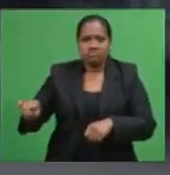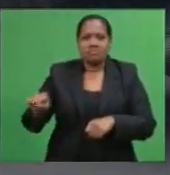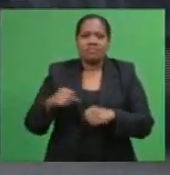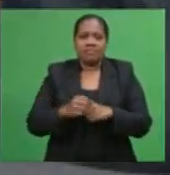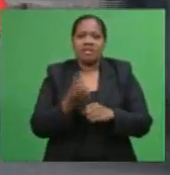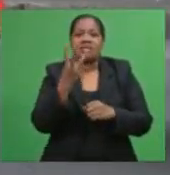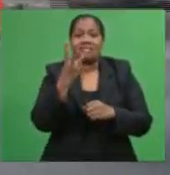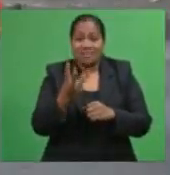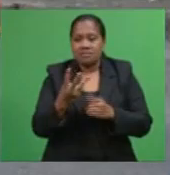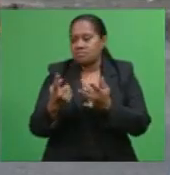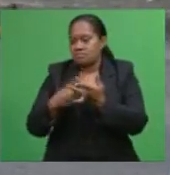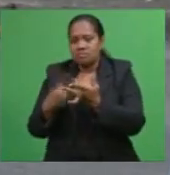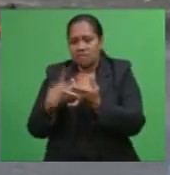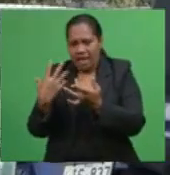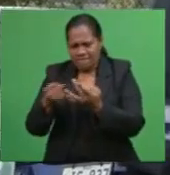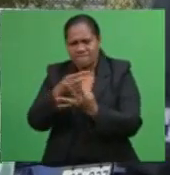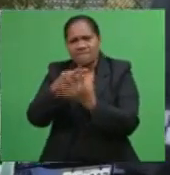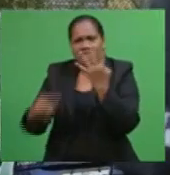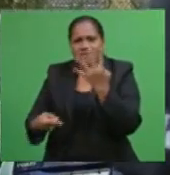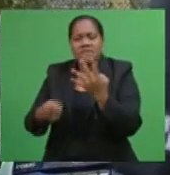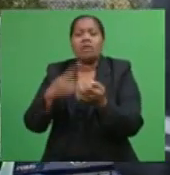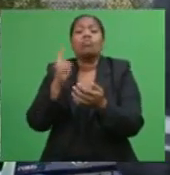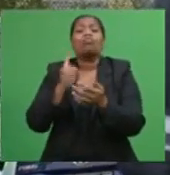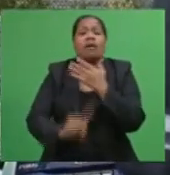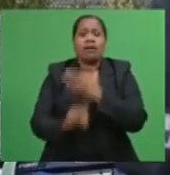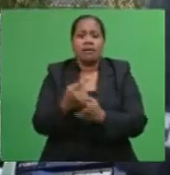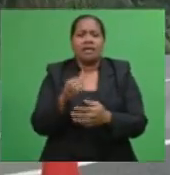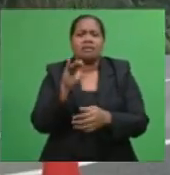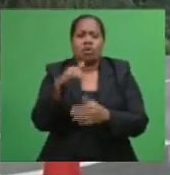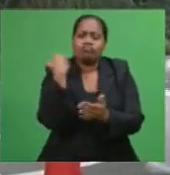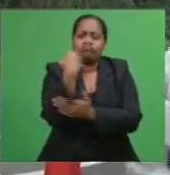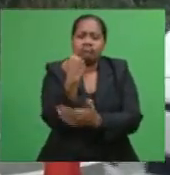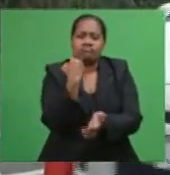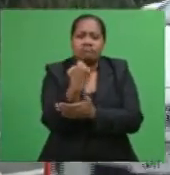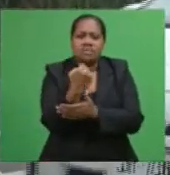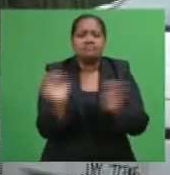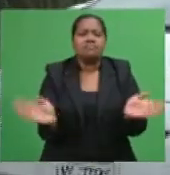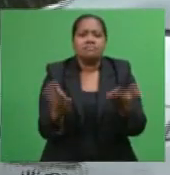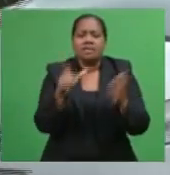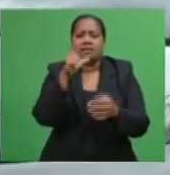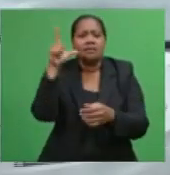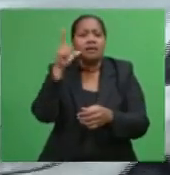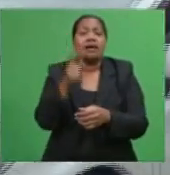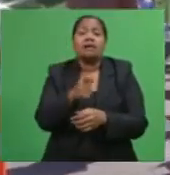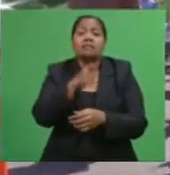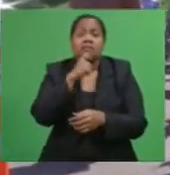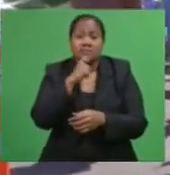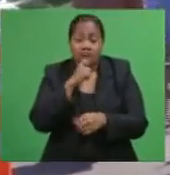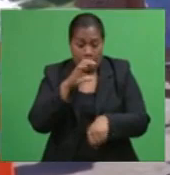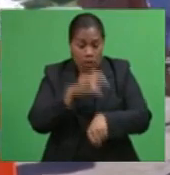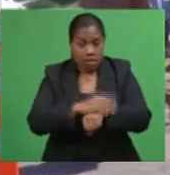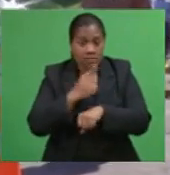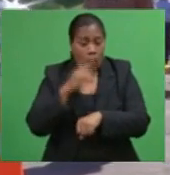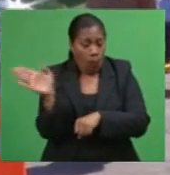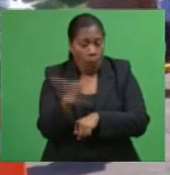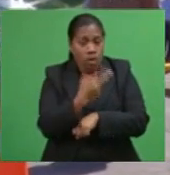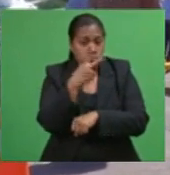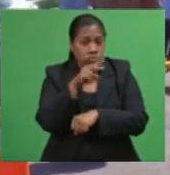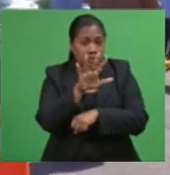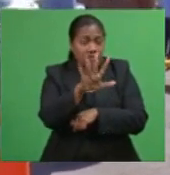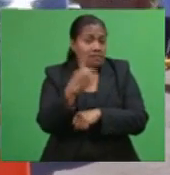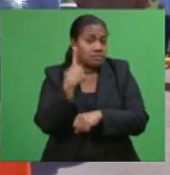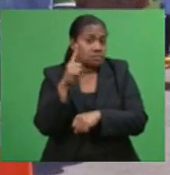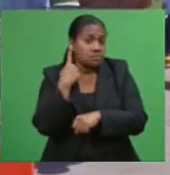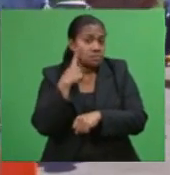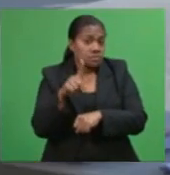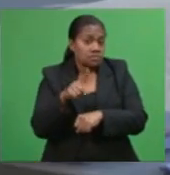others as they were found playing touch rugby at the Pacific Harbour beachfront yesterday afternoon. Police say all the 25 restriction